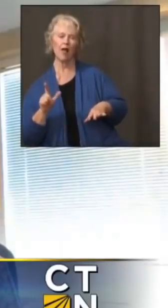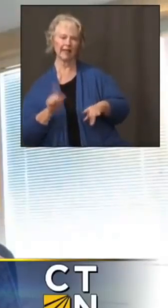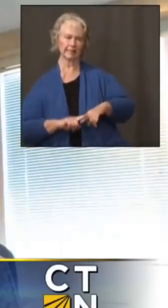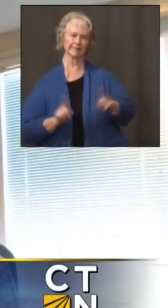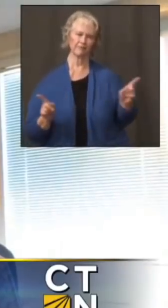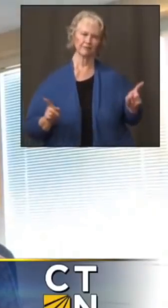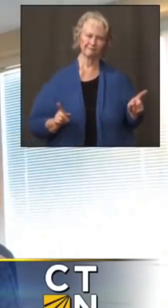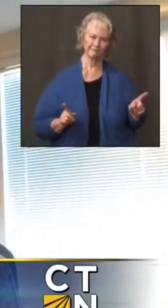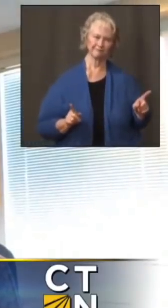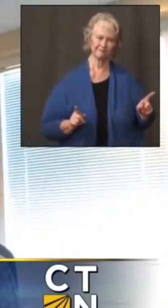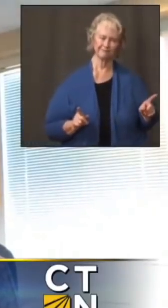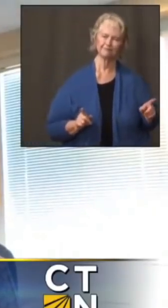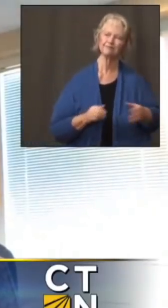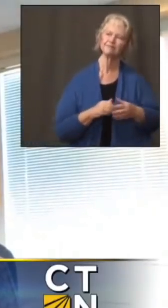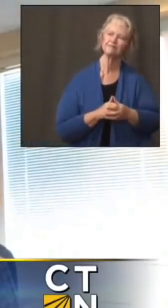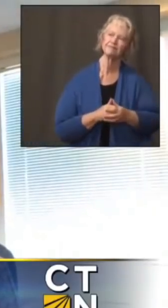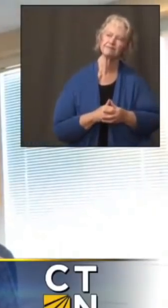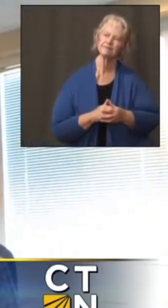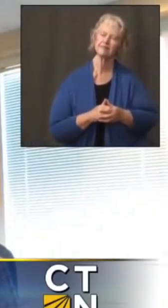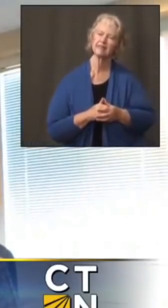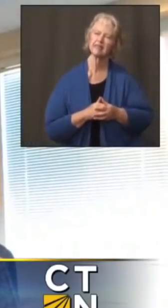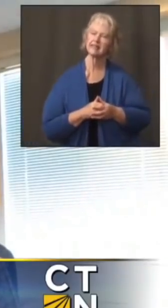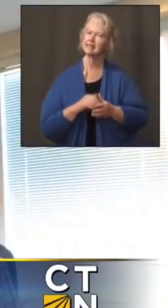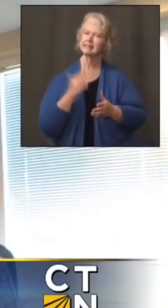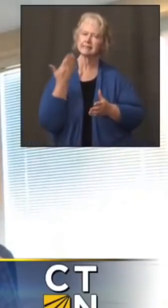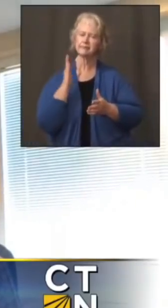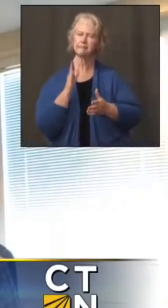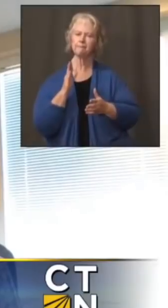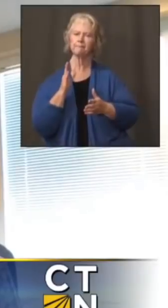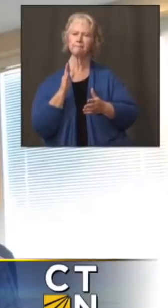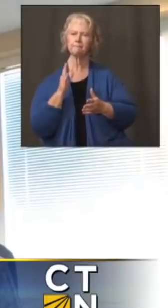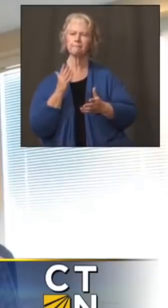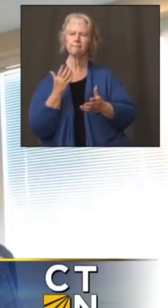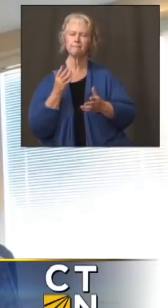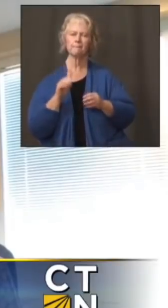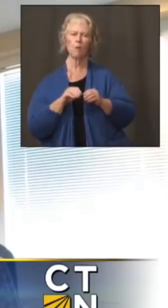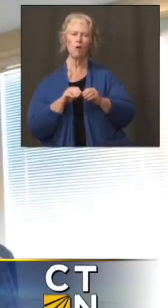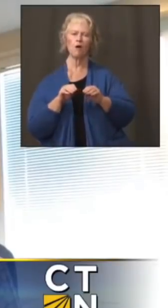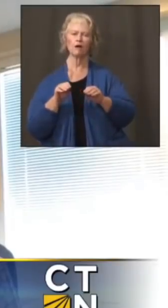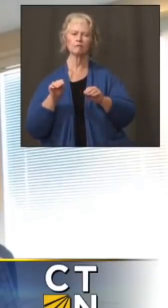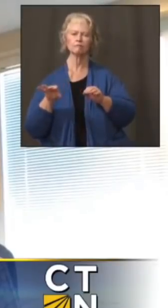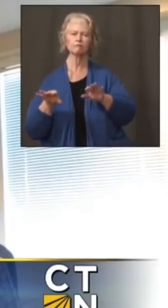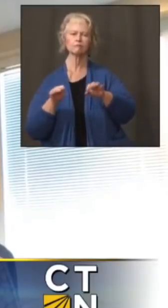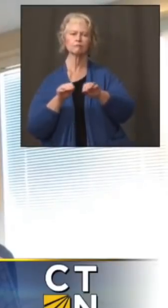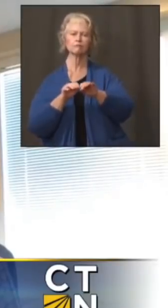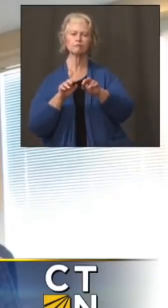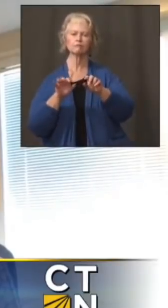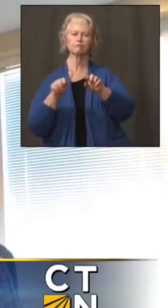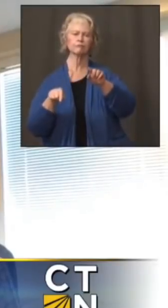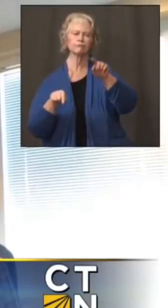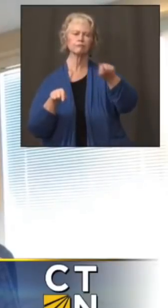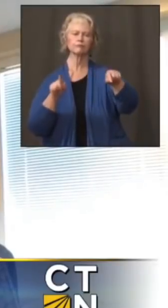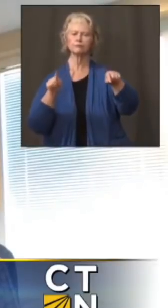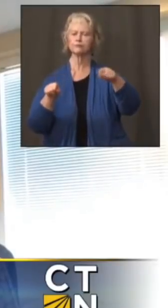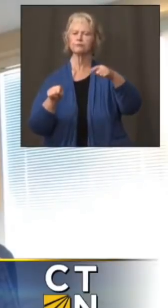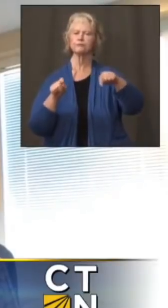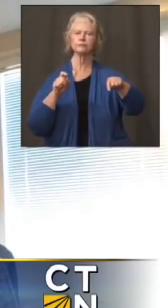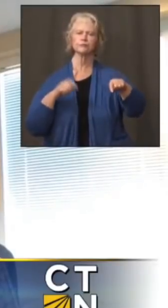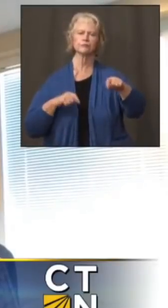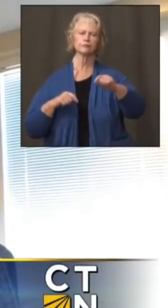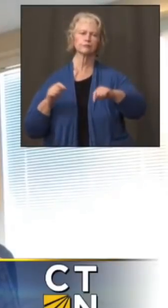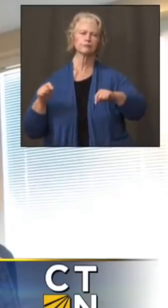different. The cases seem to be more sprinkled throughout the geography of both